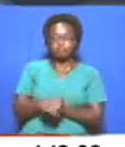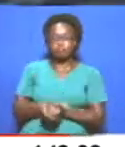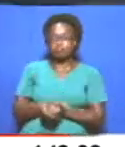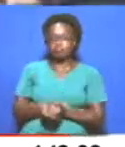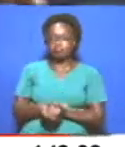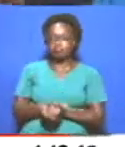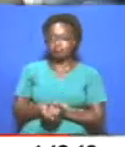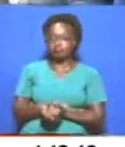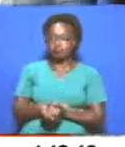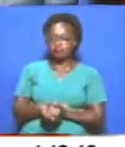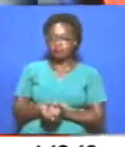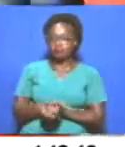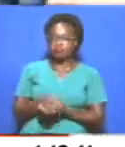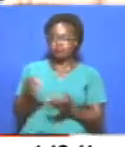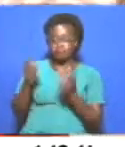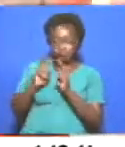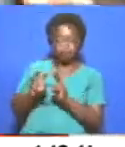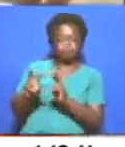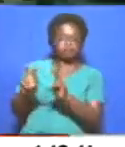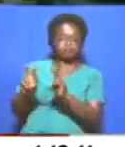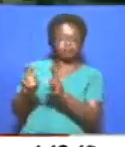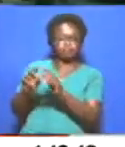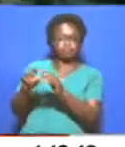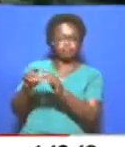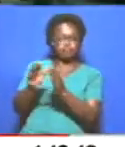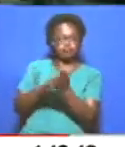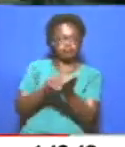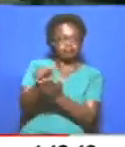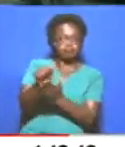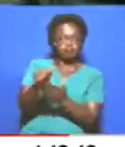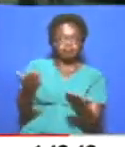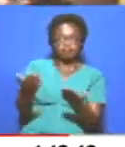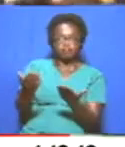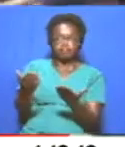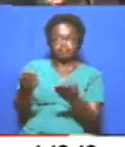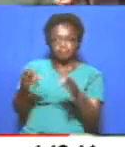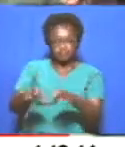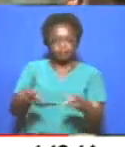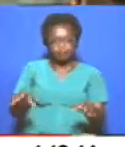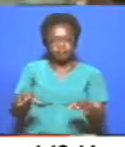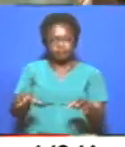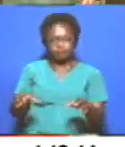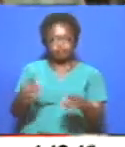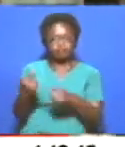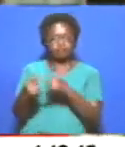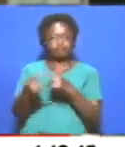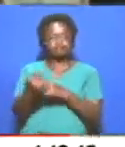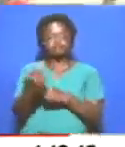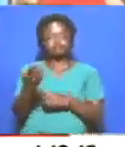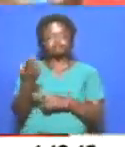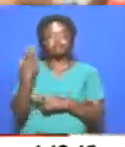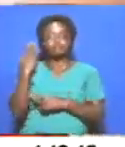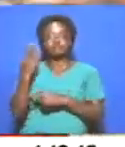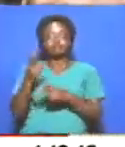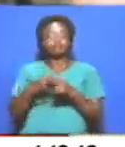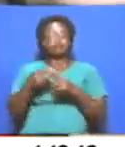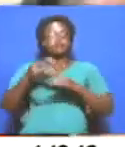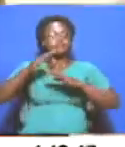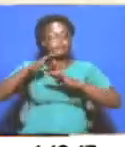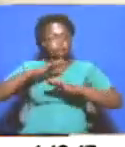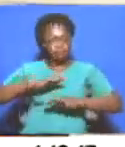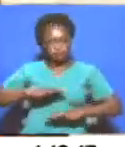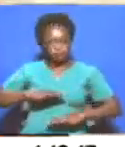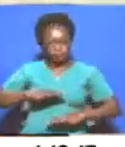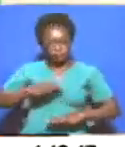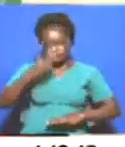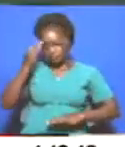Traders who had been displaced by the demolition staged at Kibuye Market in Kisumu about 2 years ago will soon breathe a sigh of relief following the